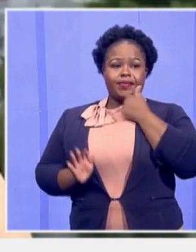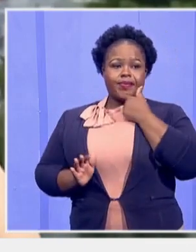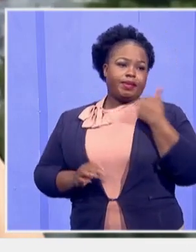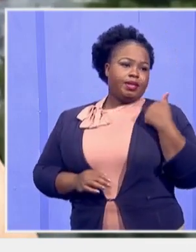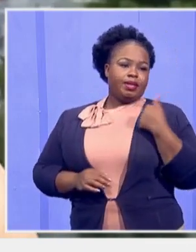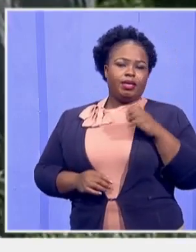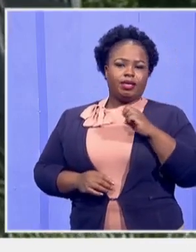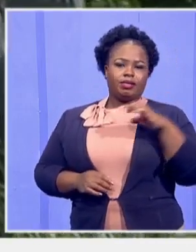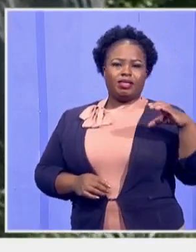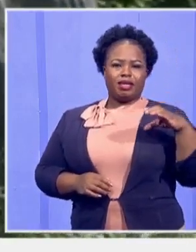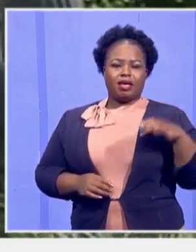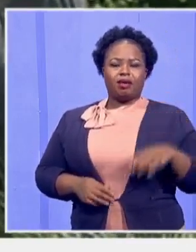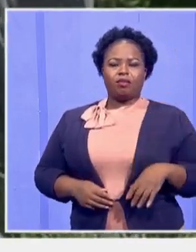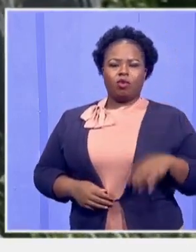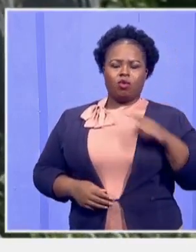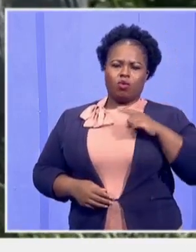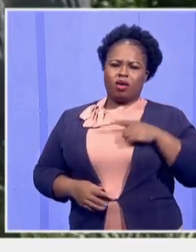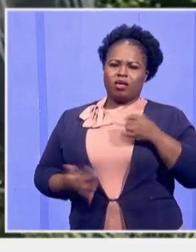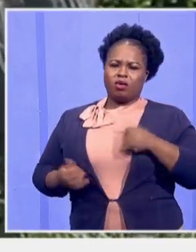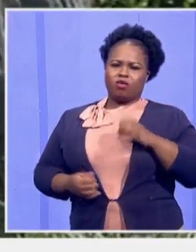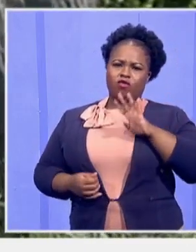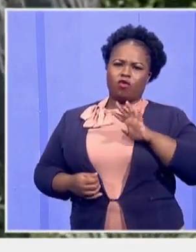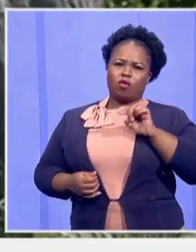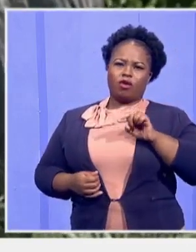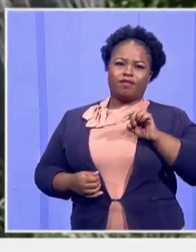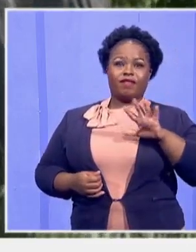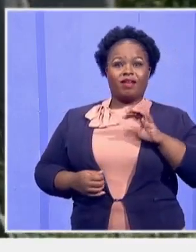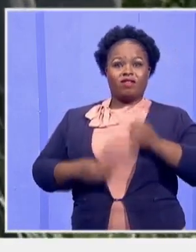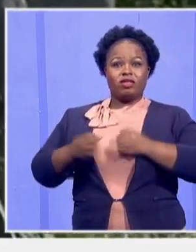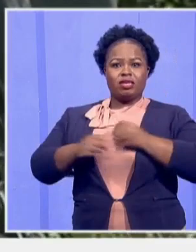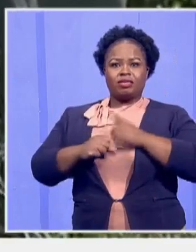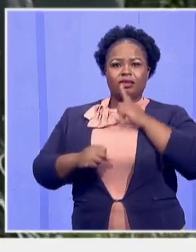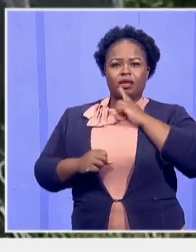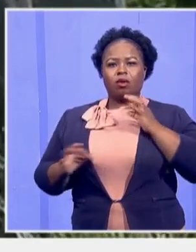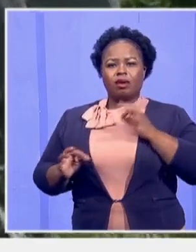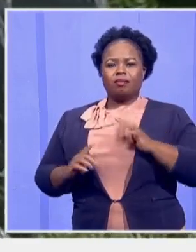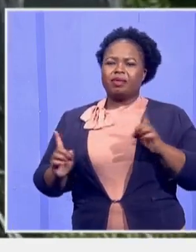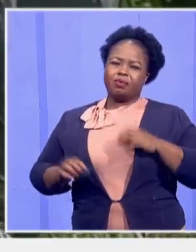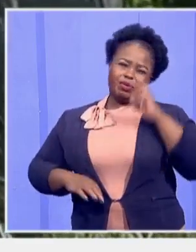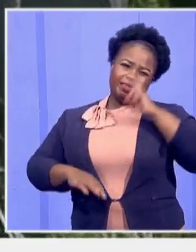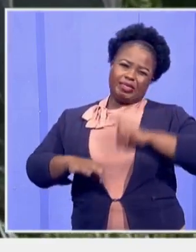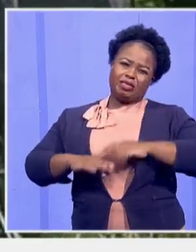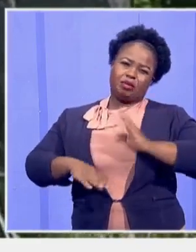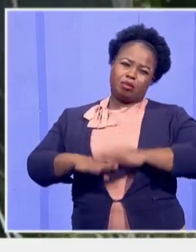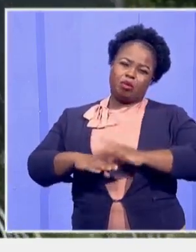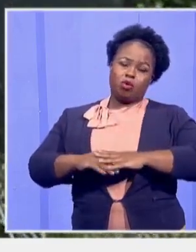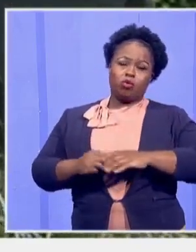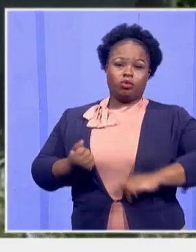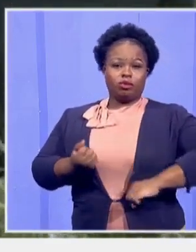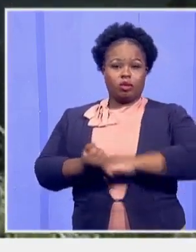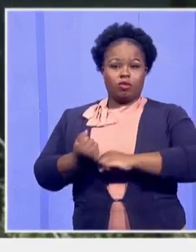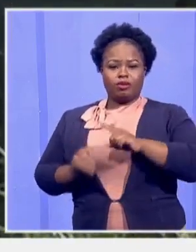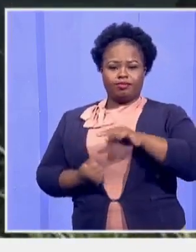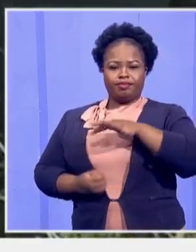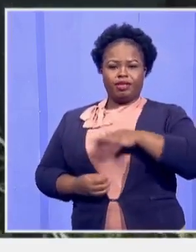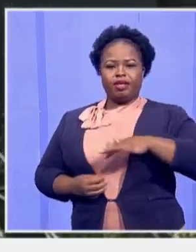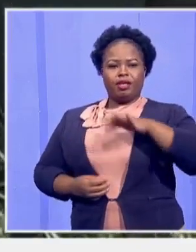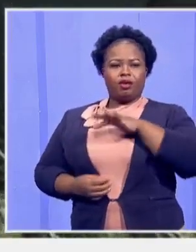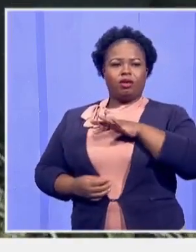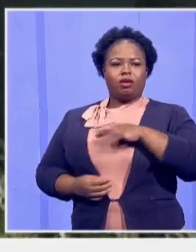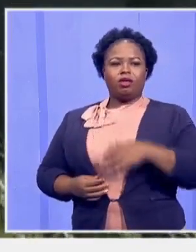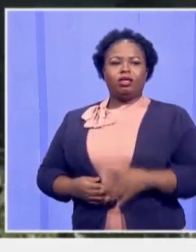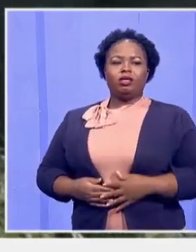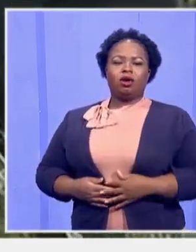Eastern Cape after a lull of 4.5 years. So we really do need to support these reserves and, raise